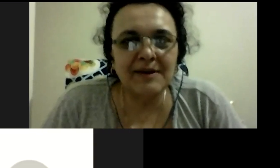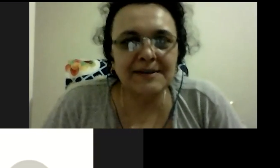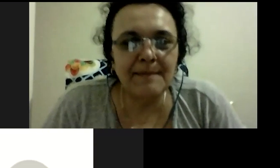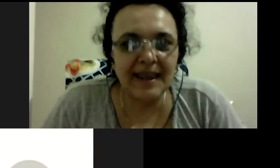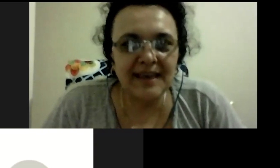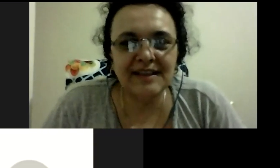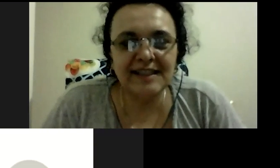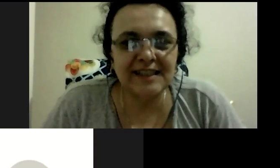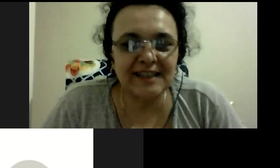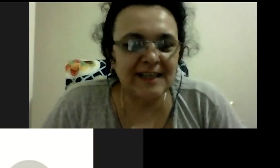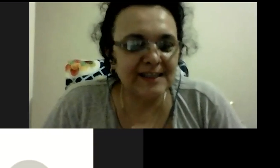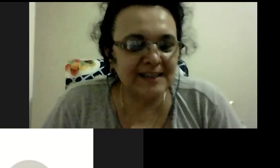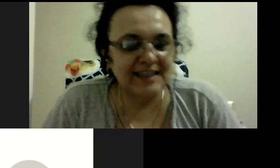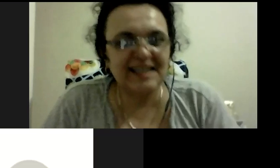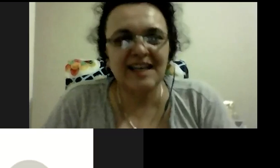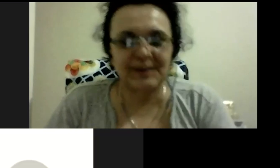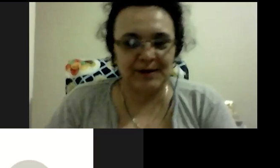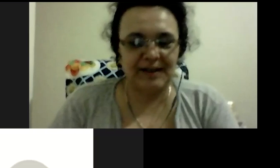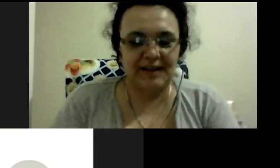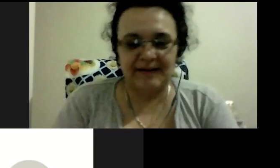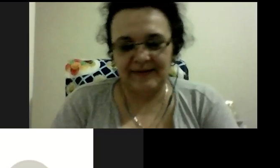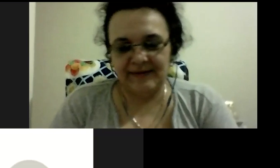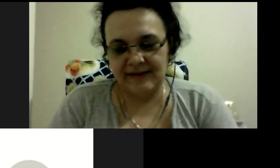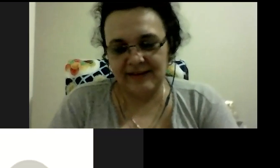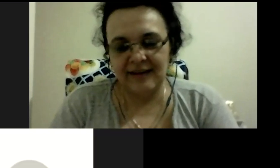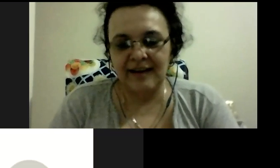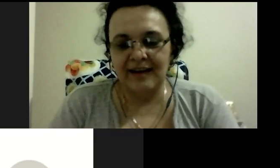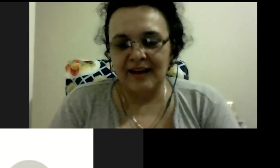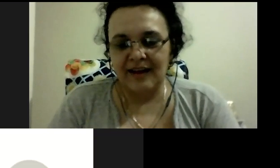I was baking since yesterday.